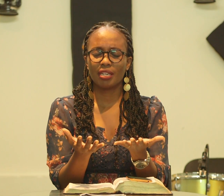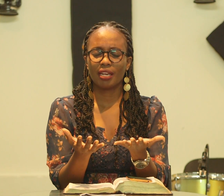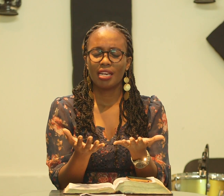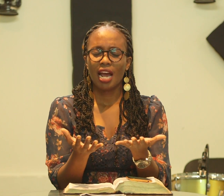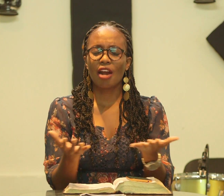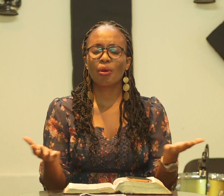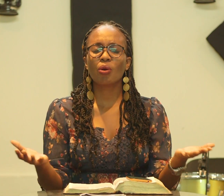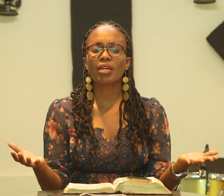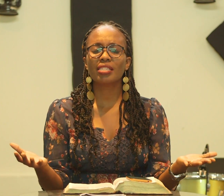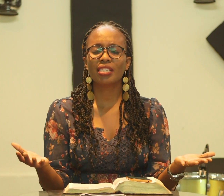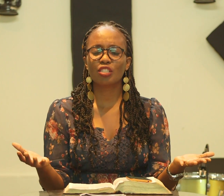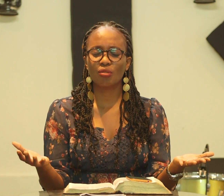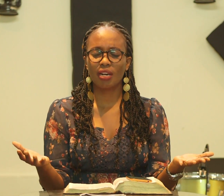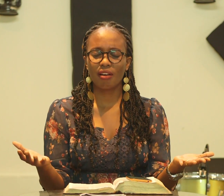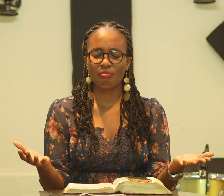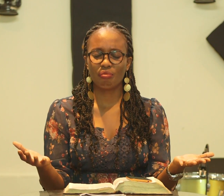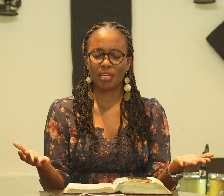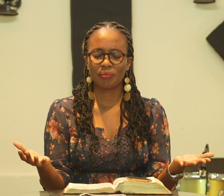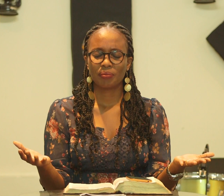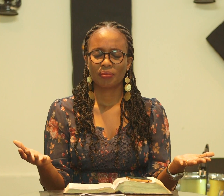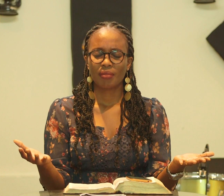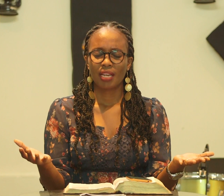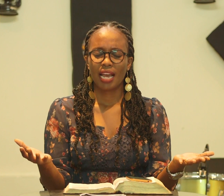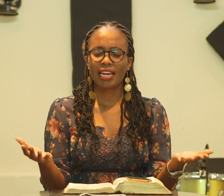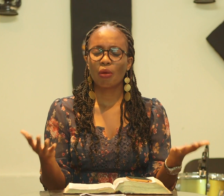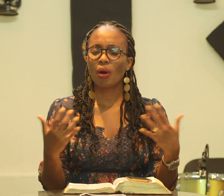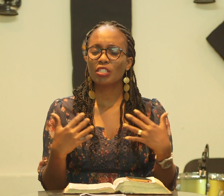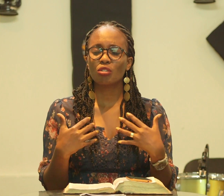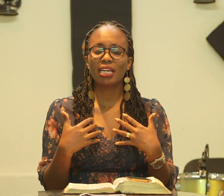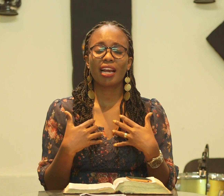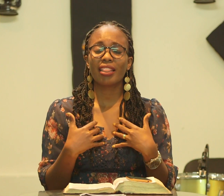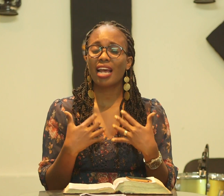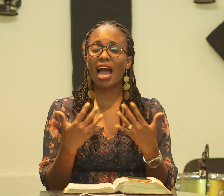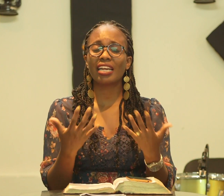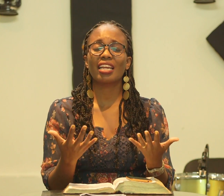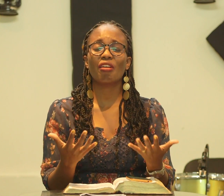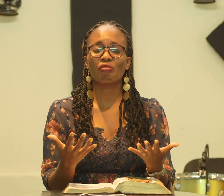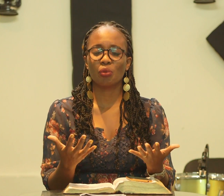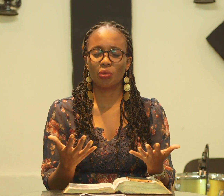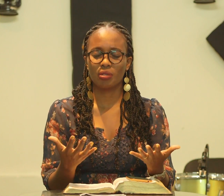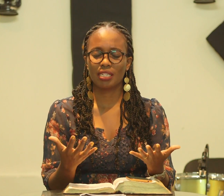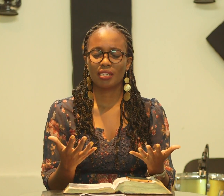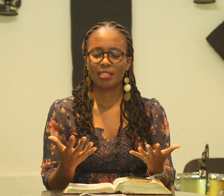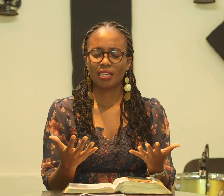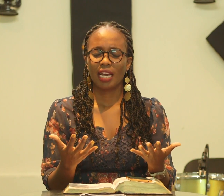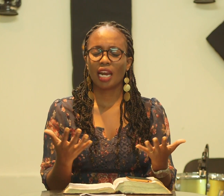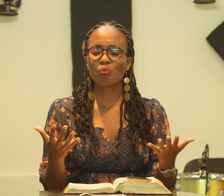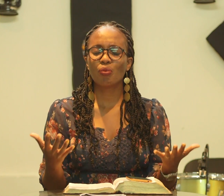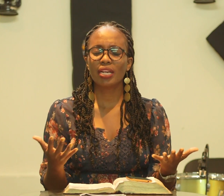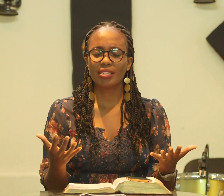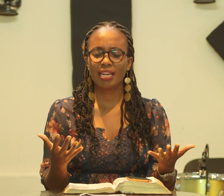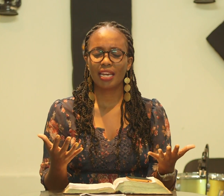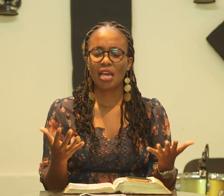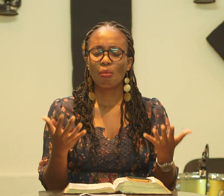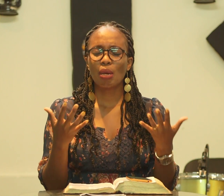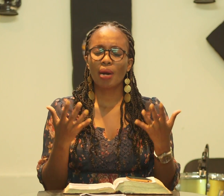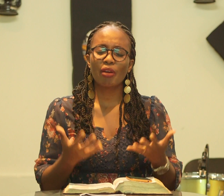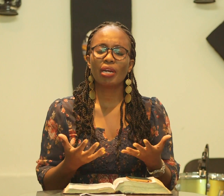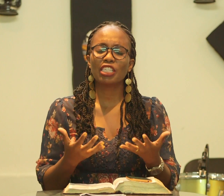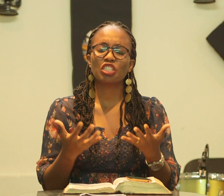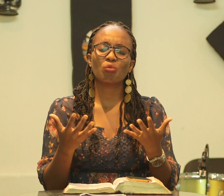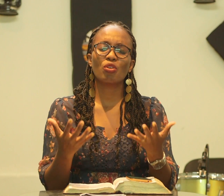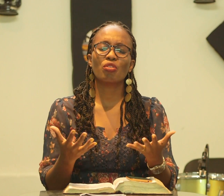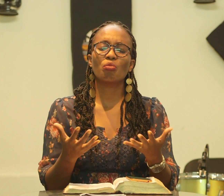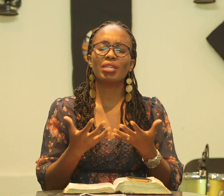to me today. I recognize that you love me. And I want to declare that I love you, Lord. And I pray today, may